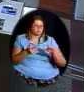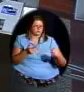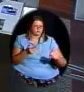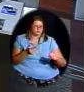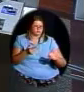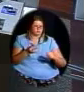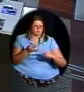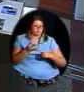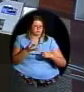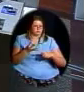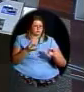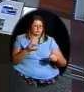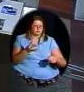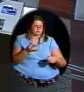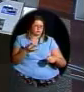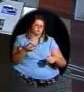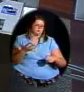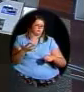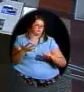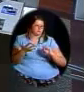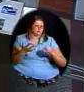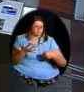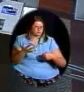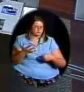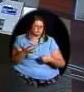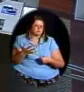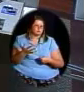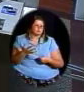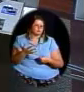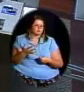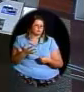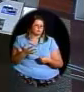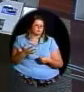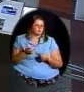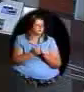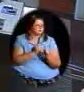Wilhelm? Yes. Mr. Churchman? Yes. Dr. Daniels? Yes.